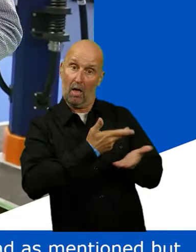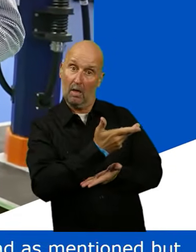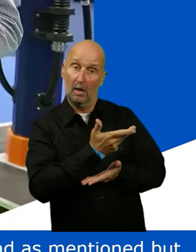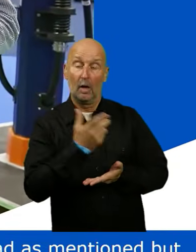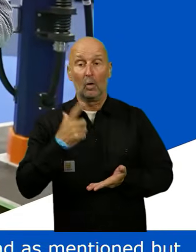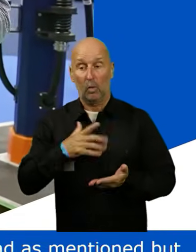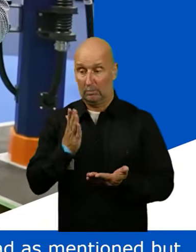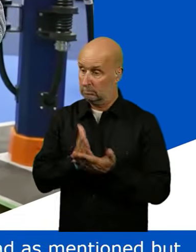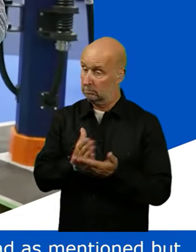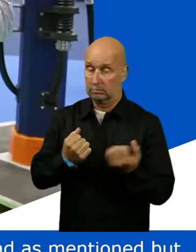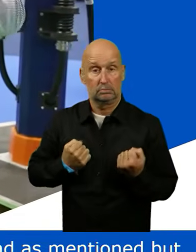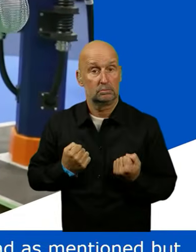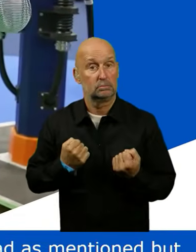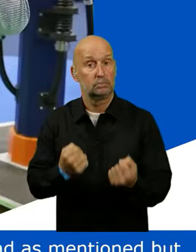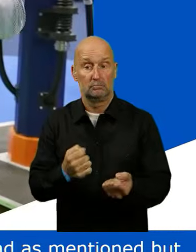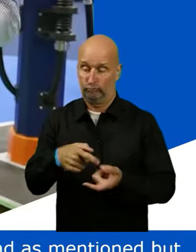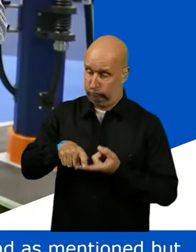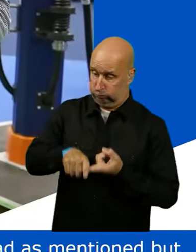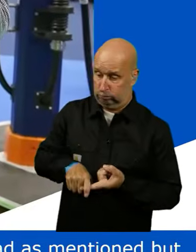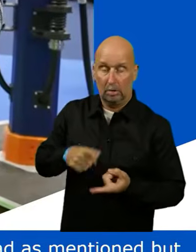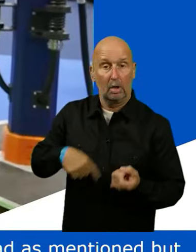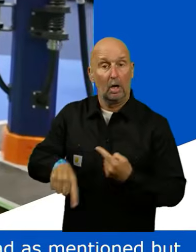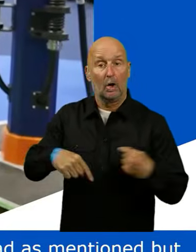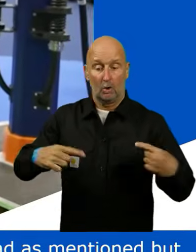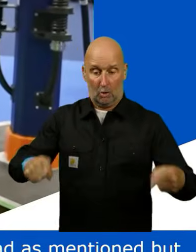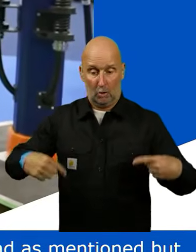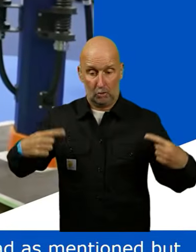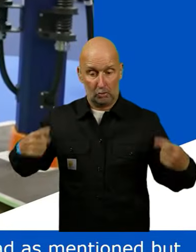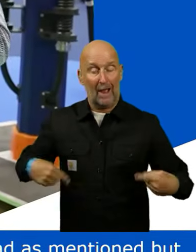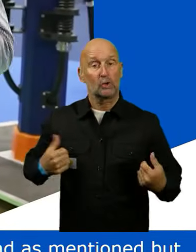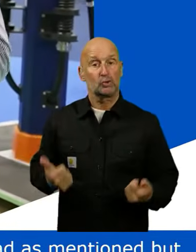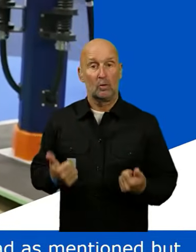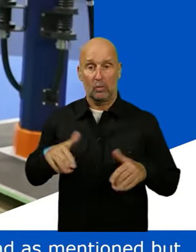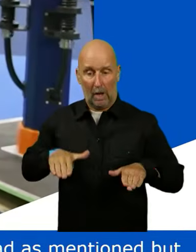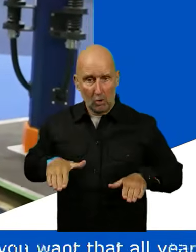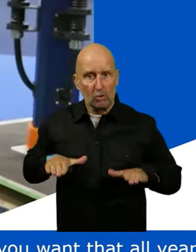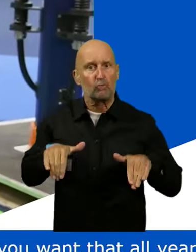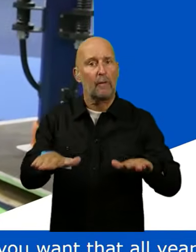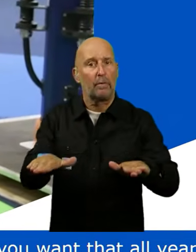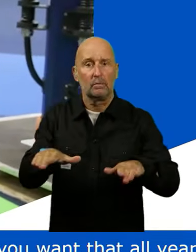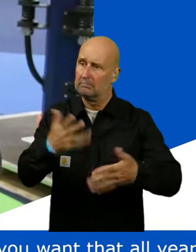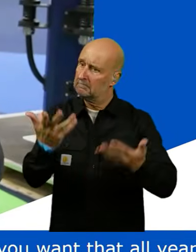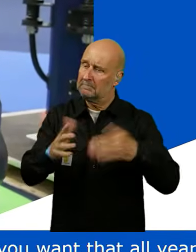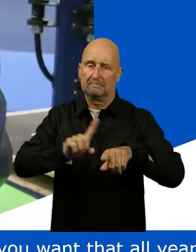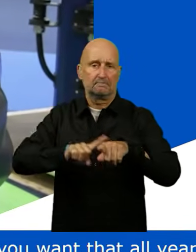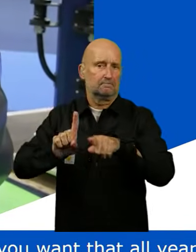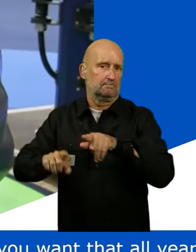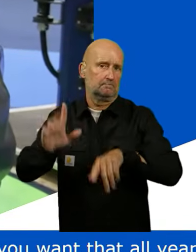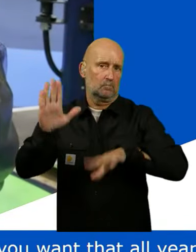year round reliability and traction and grip in all weathers.